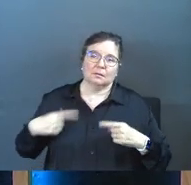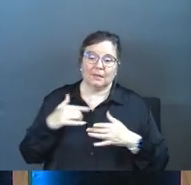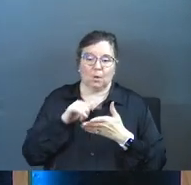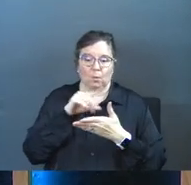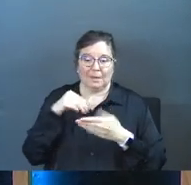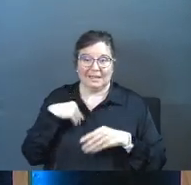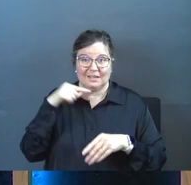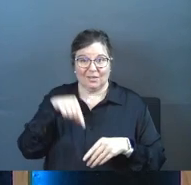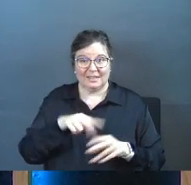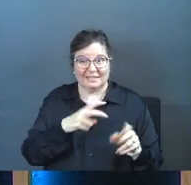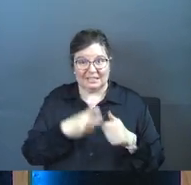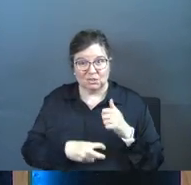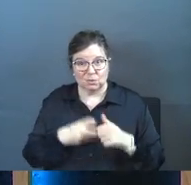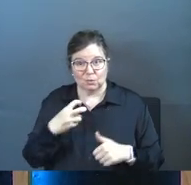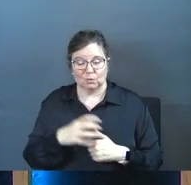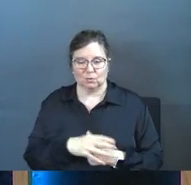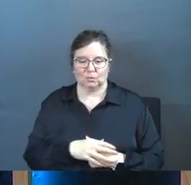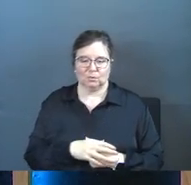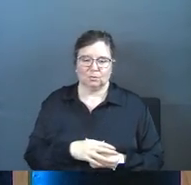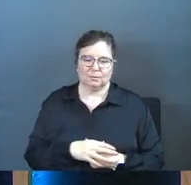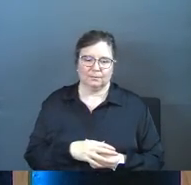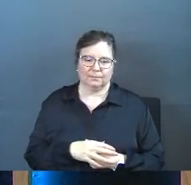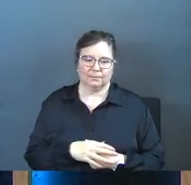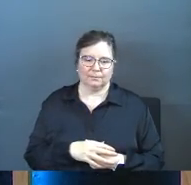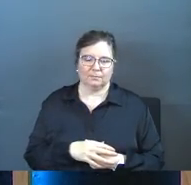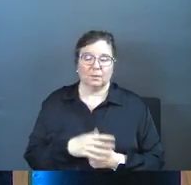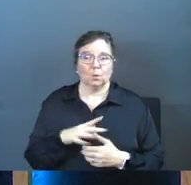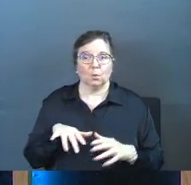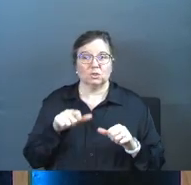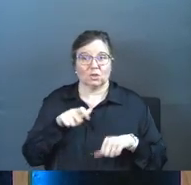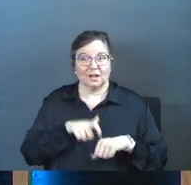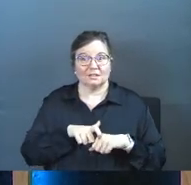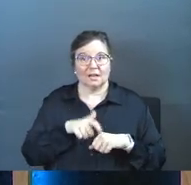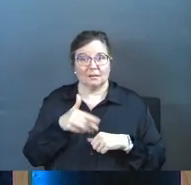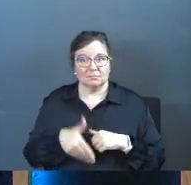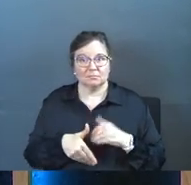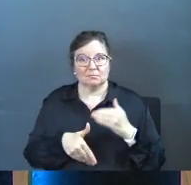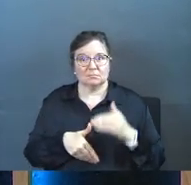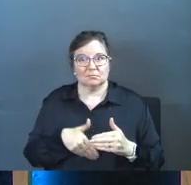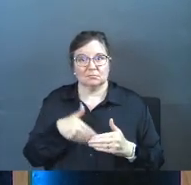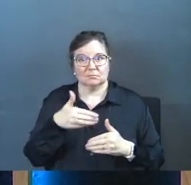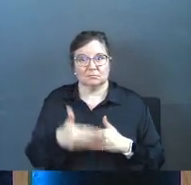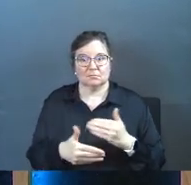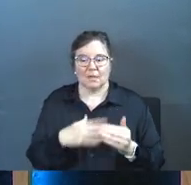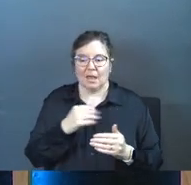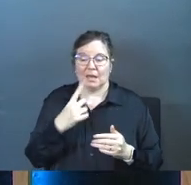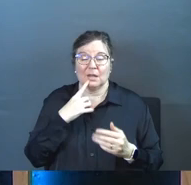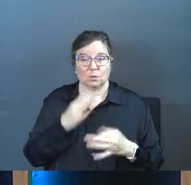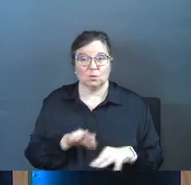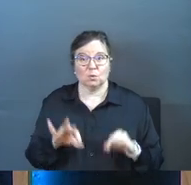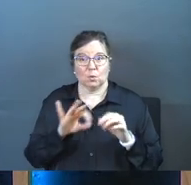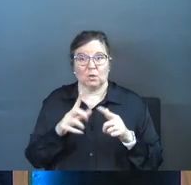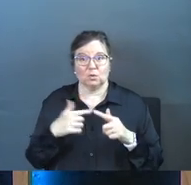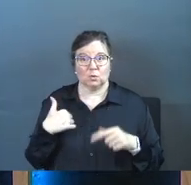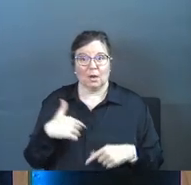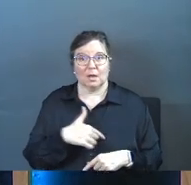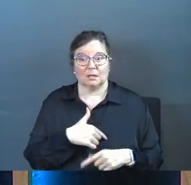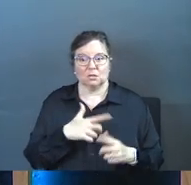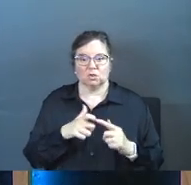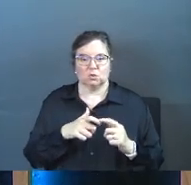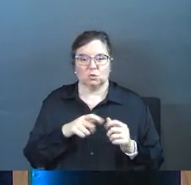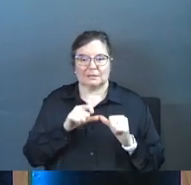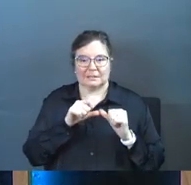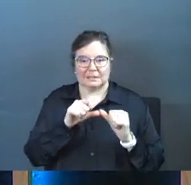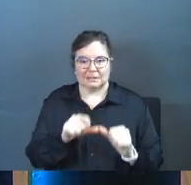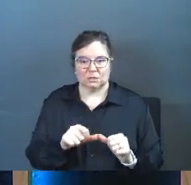that went into this issue, we took our time. And it was worth it to us to